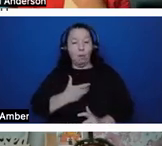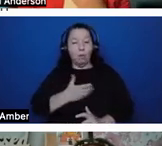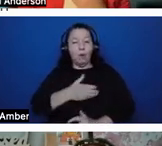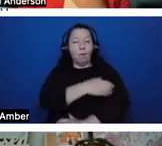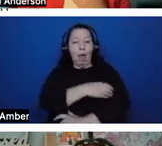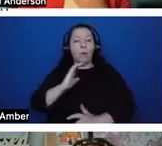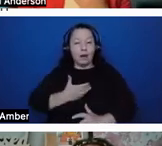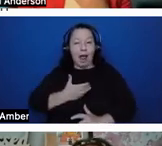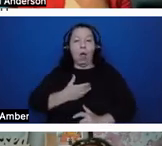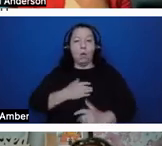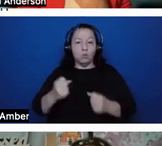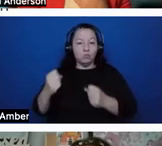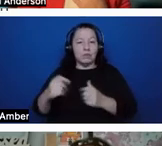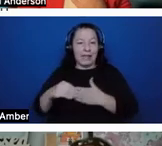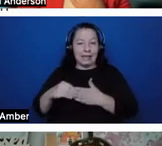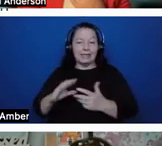stands.